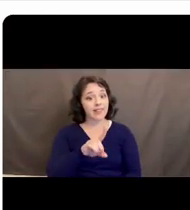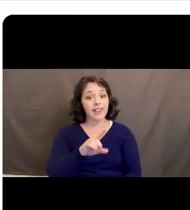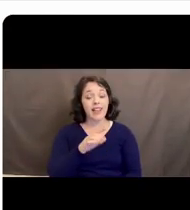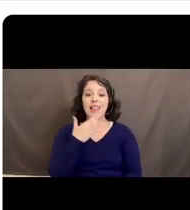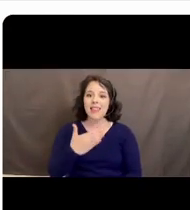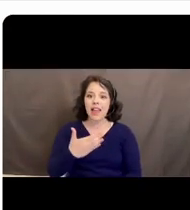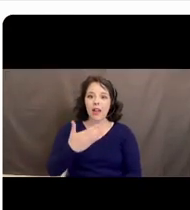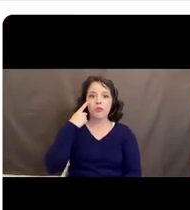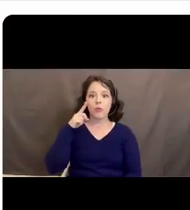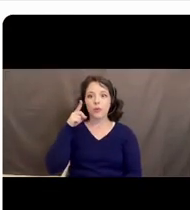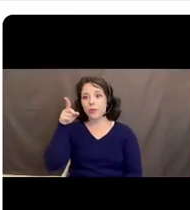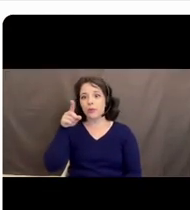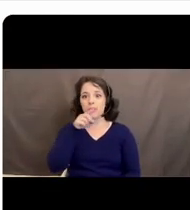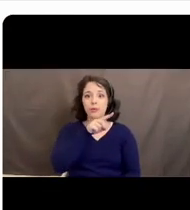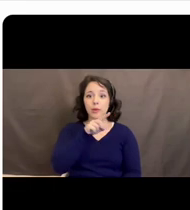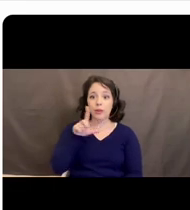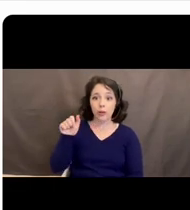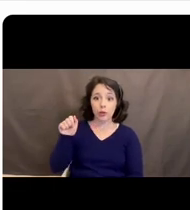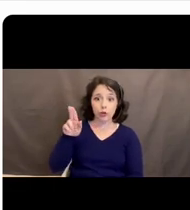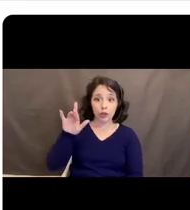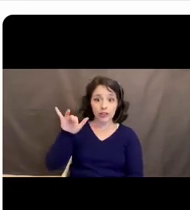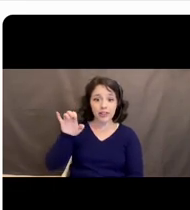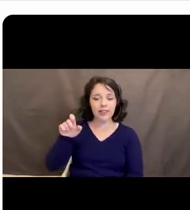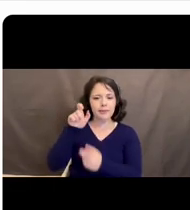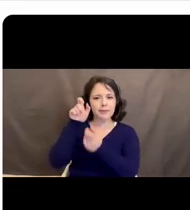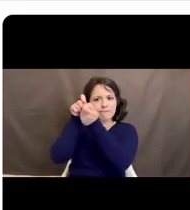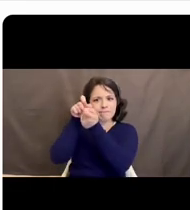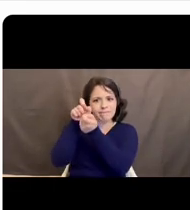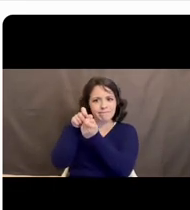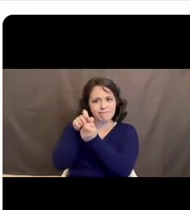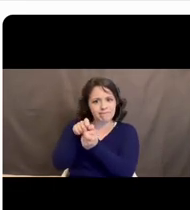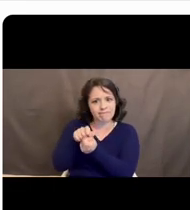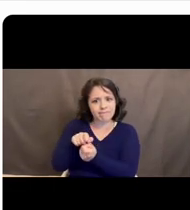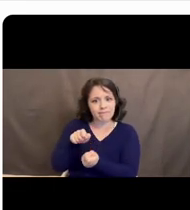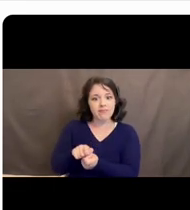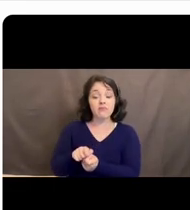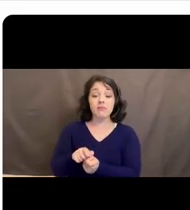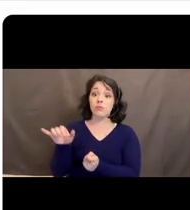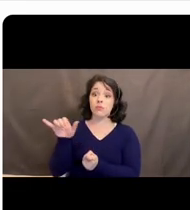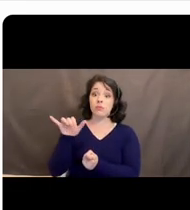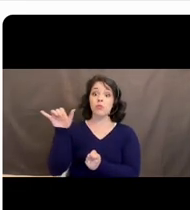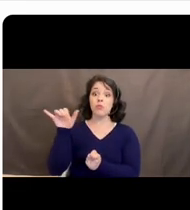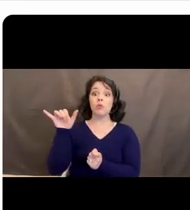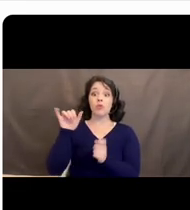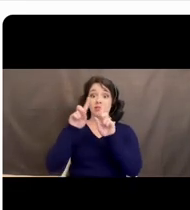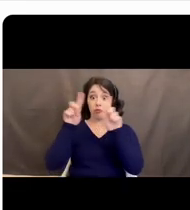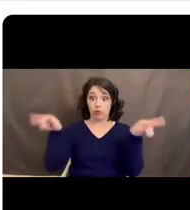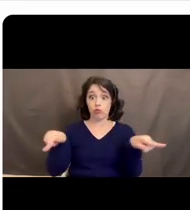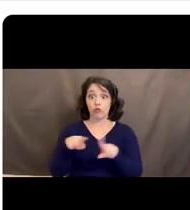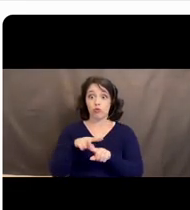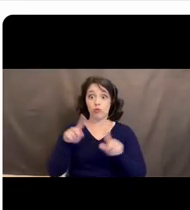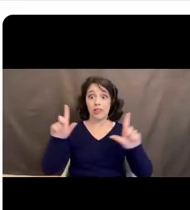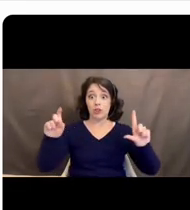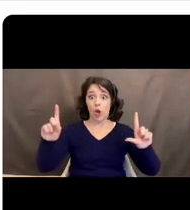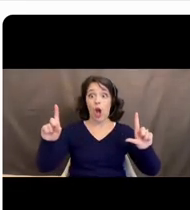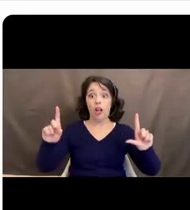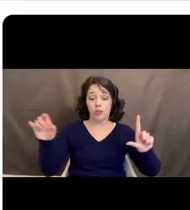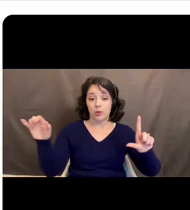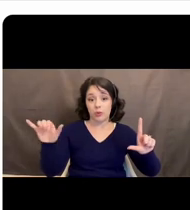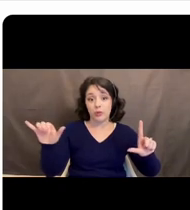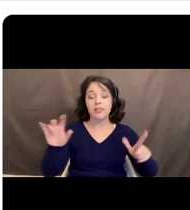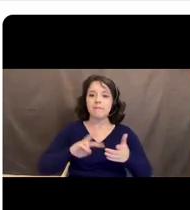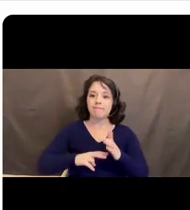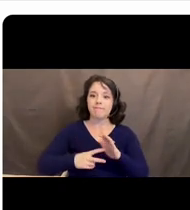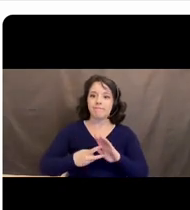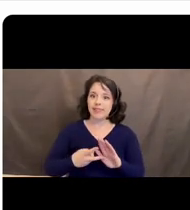you and Lauri shared with us, especially the screenshots so that organizations and the control